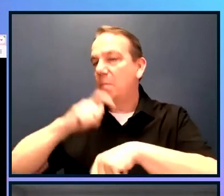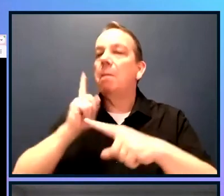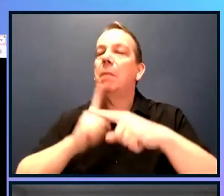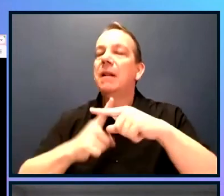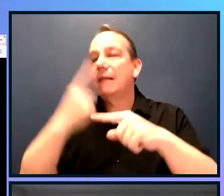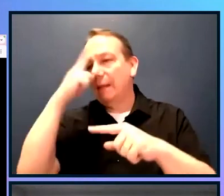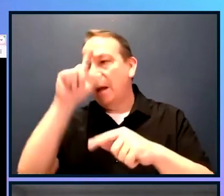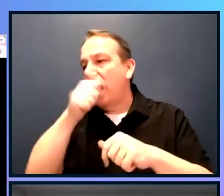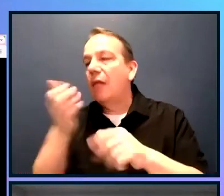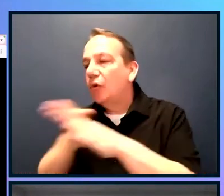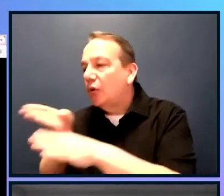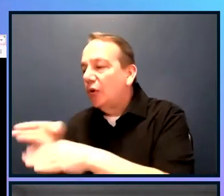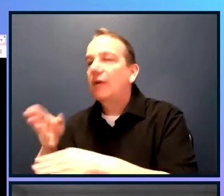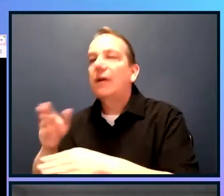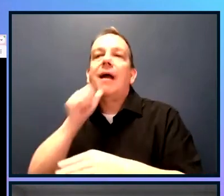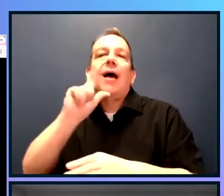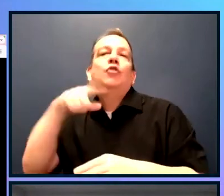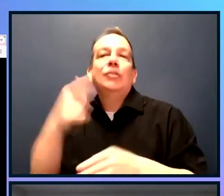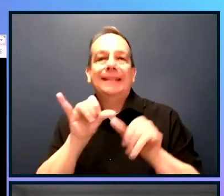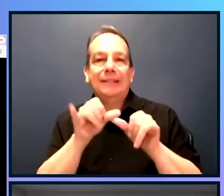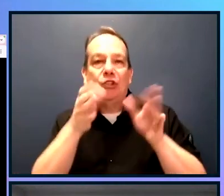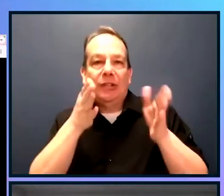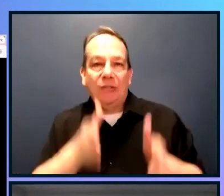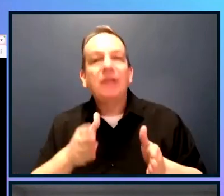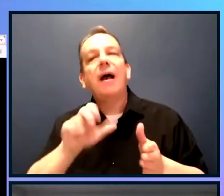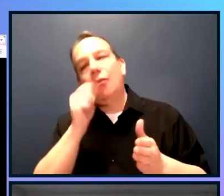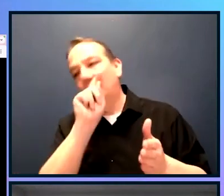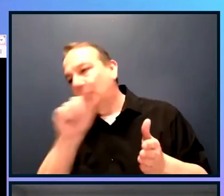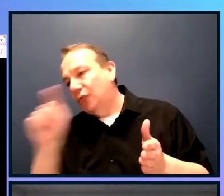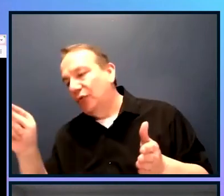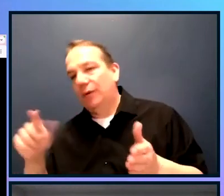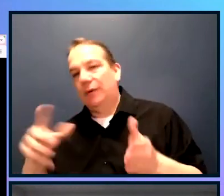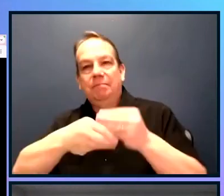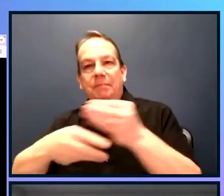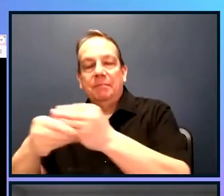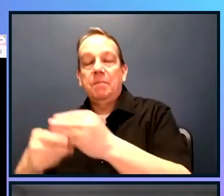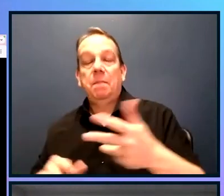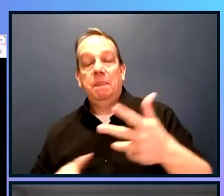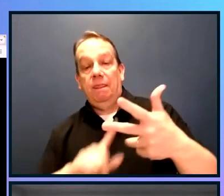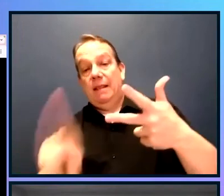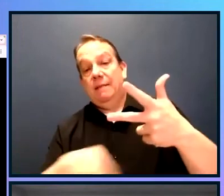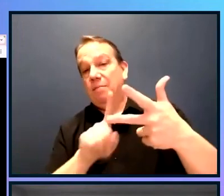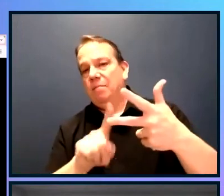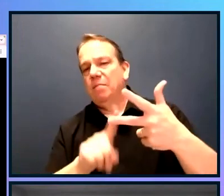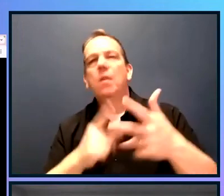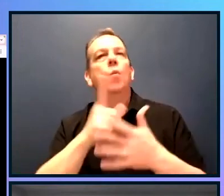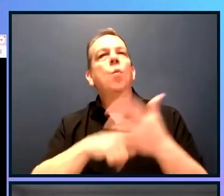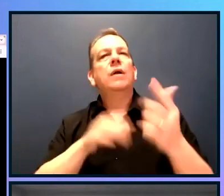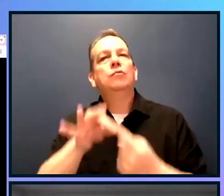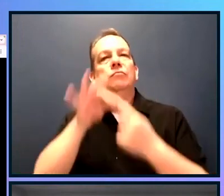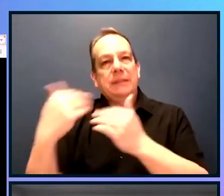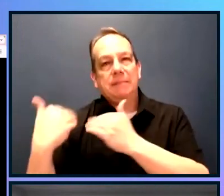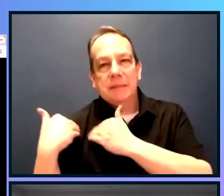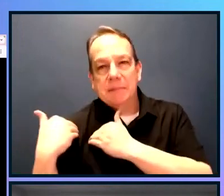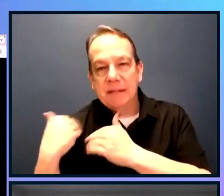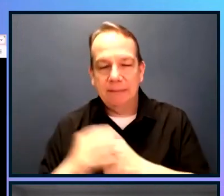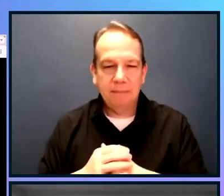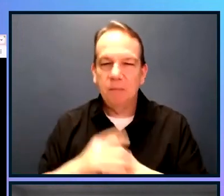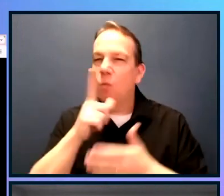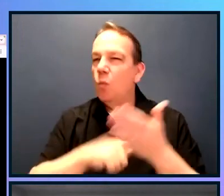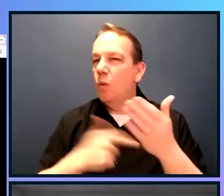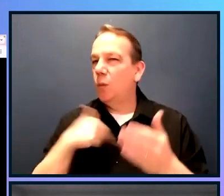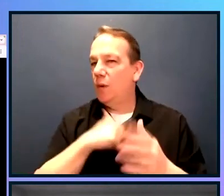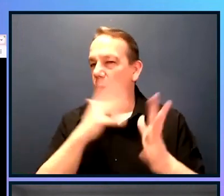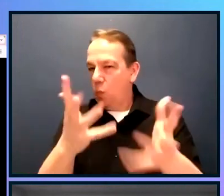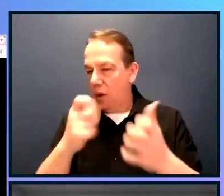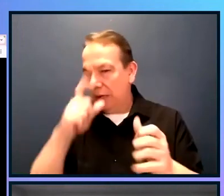of engineering, which is the first one that we started with. Third, what are unique responsibilities? What do we want and